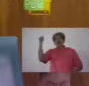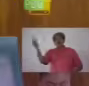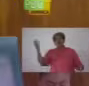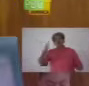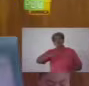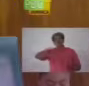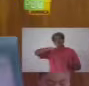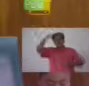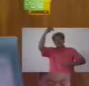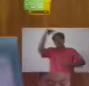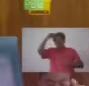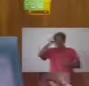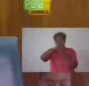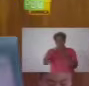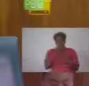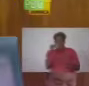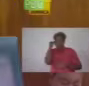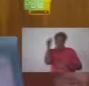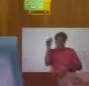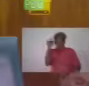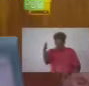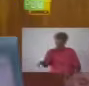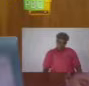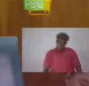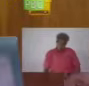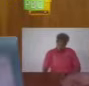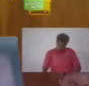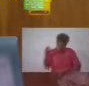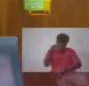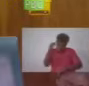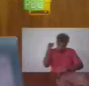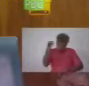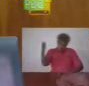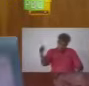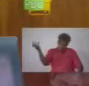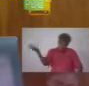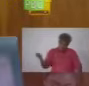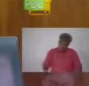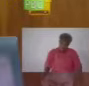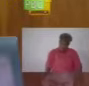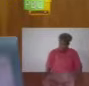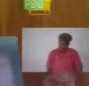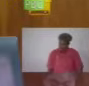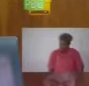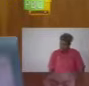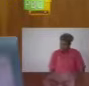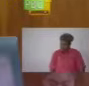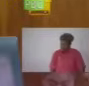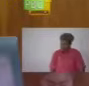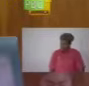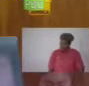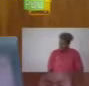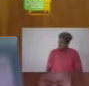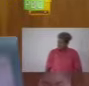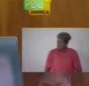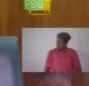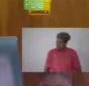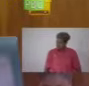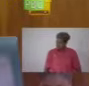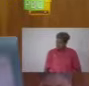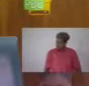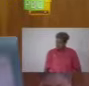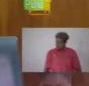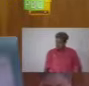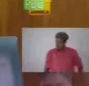DNA of ideas. And with that, Senator Crawford took the government to task for how some ideas are